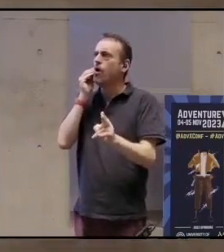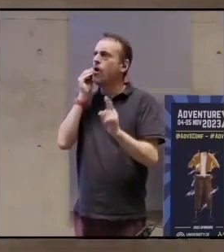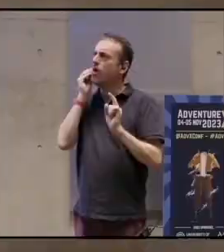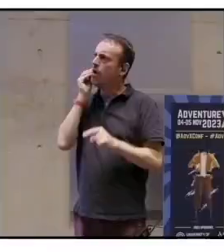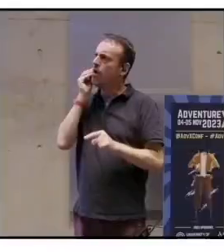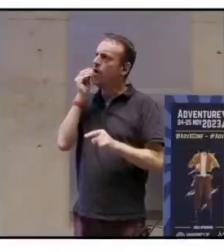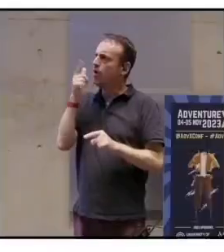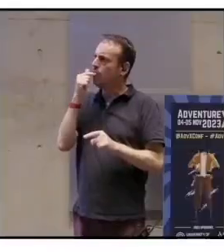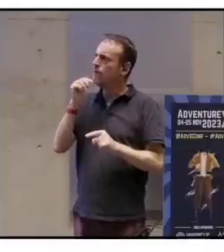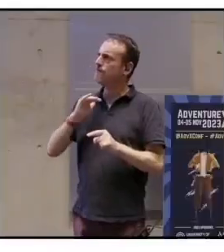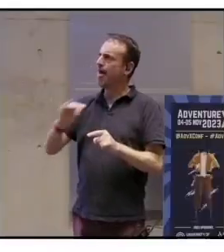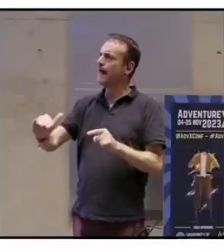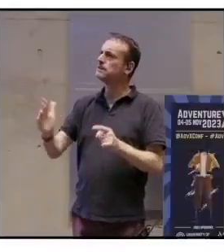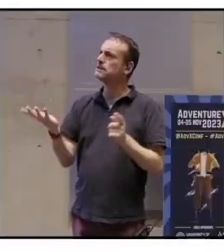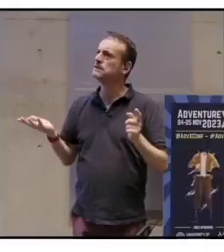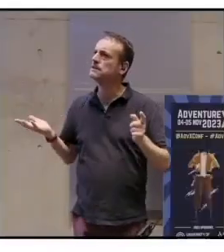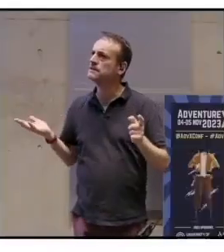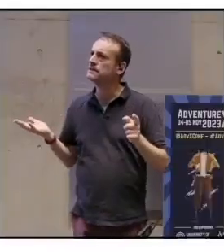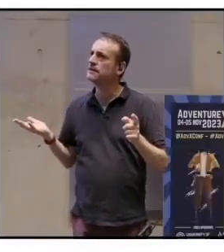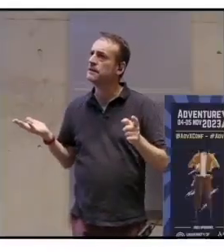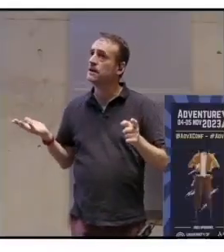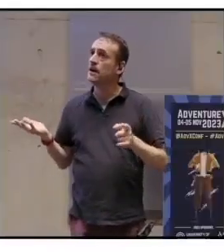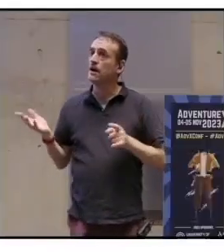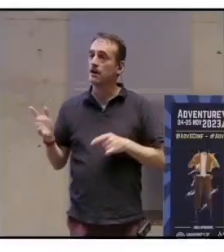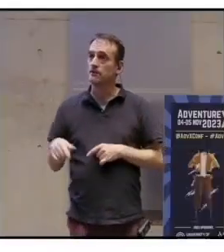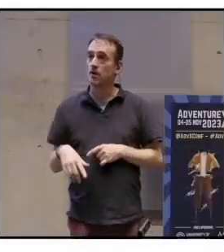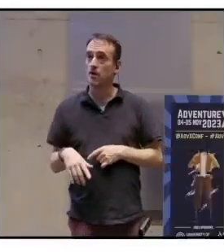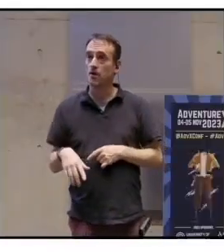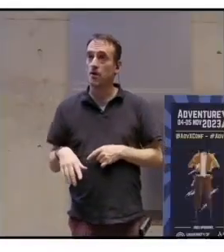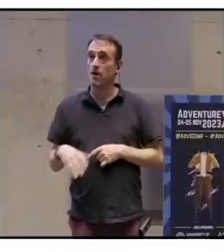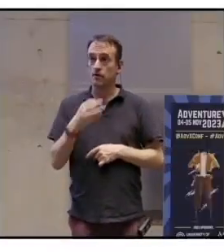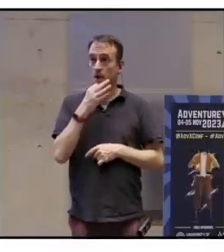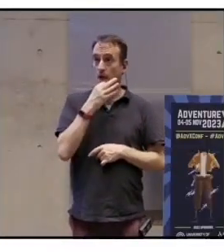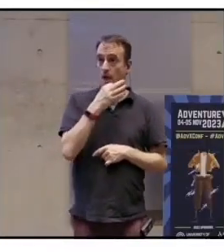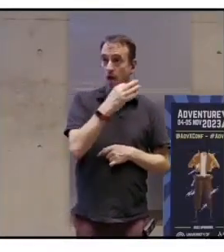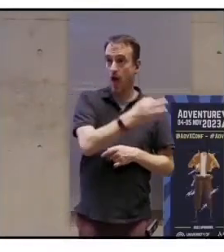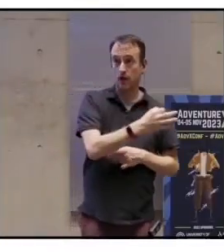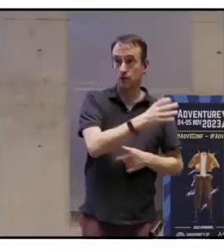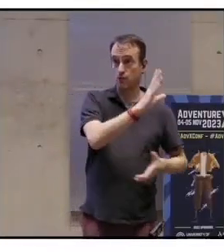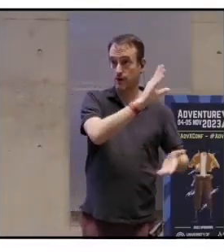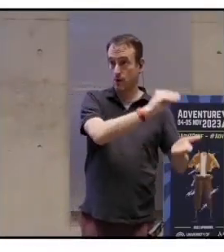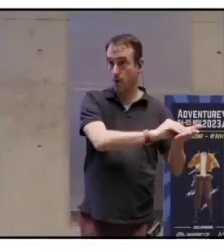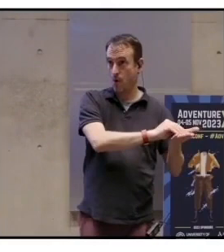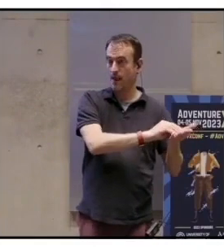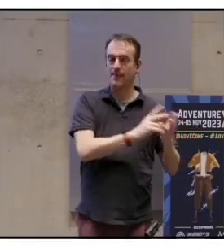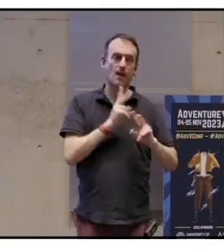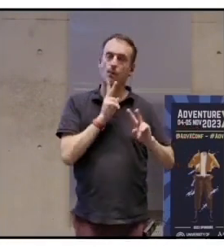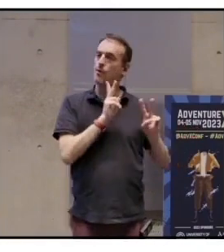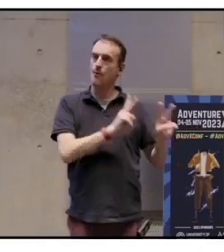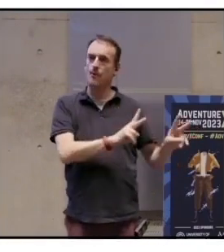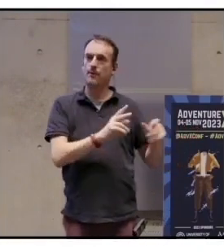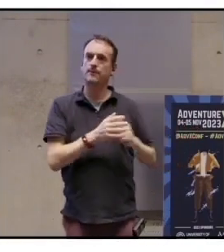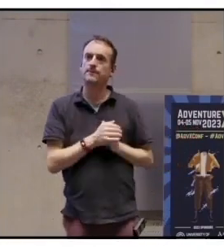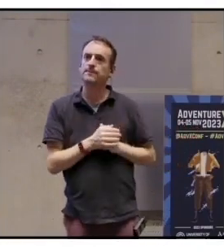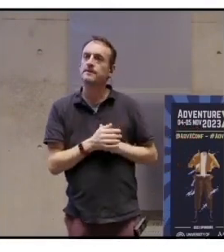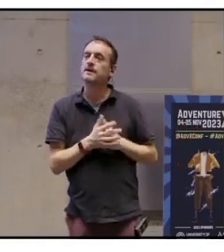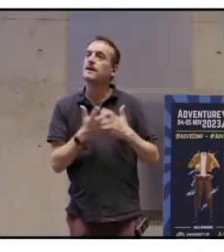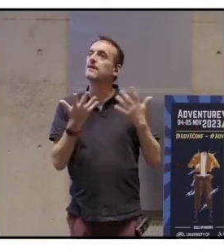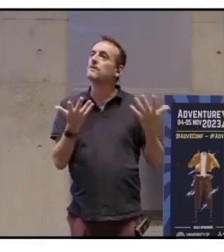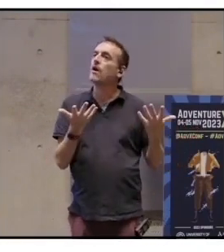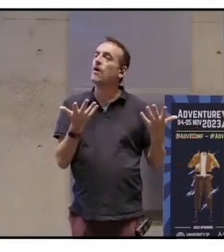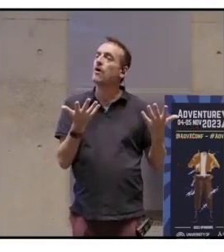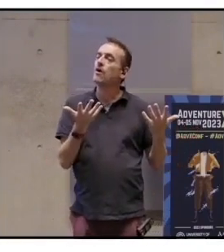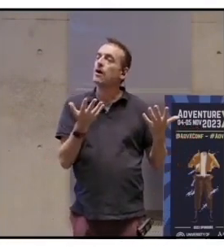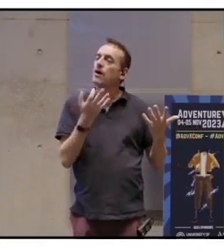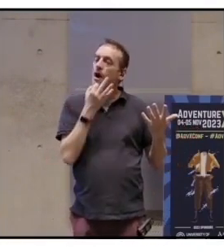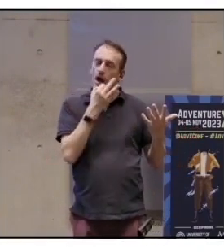quite flat. So I'll ask for a sneer, and then I won't look at it. But it works. Change what their body is doing.